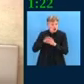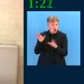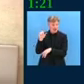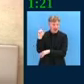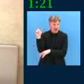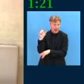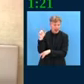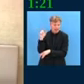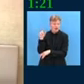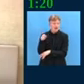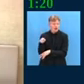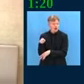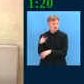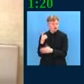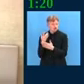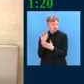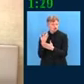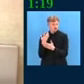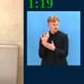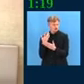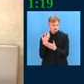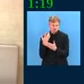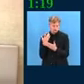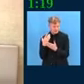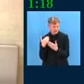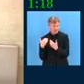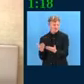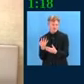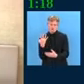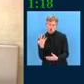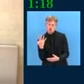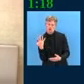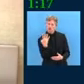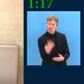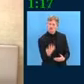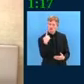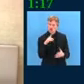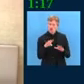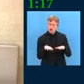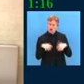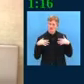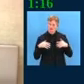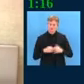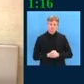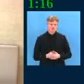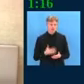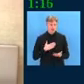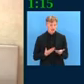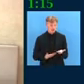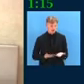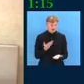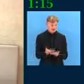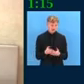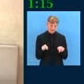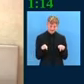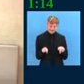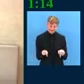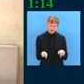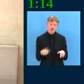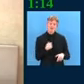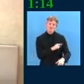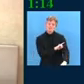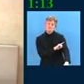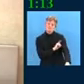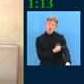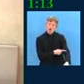around 4 seats in the parliament. My recommendation for this forum, that the power sharing model, if adjusted